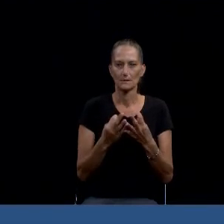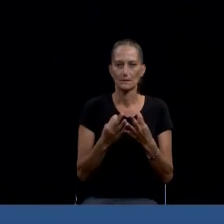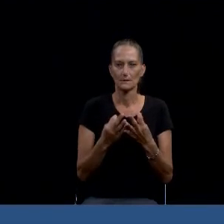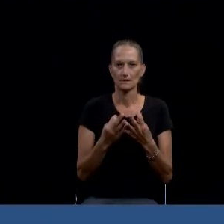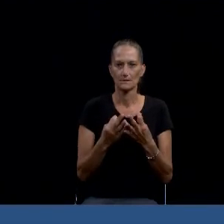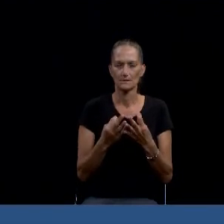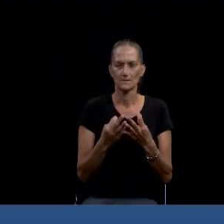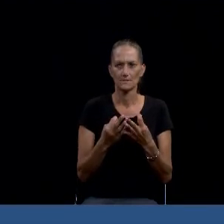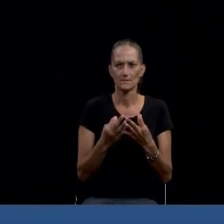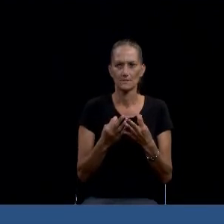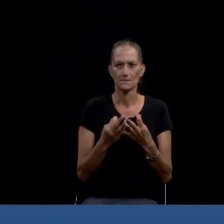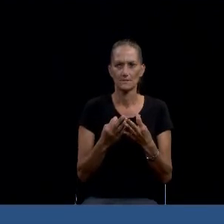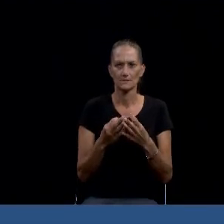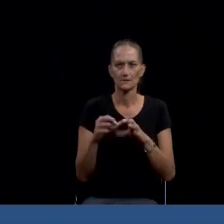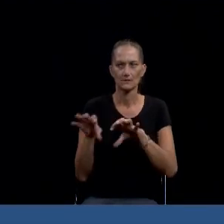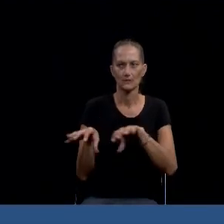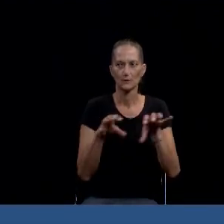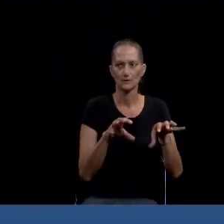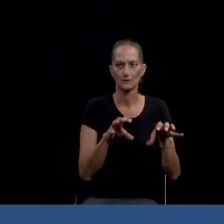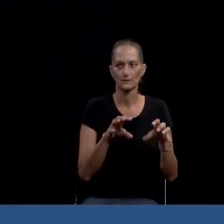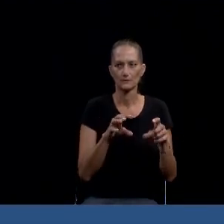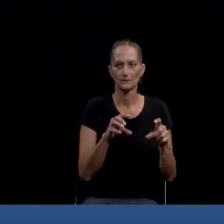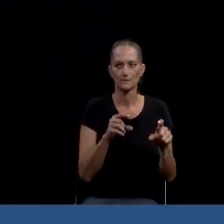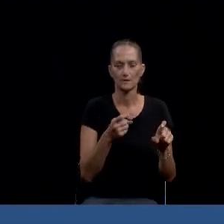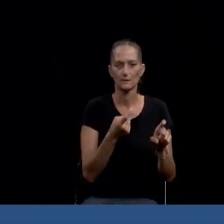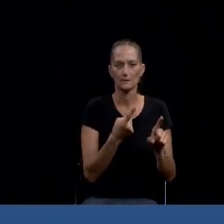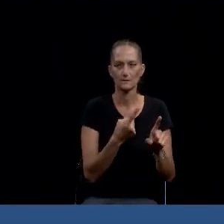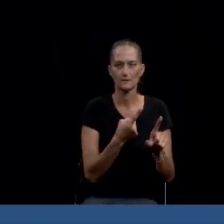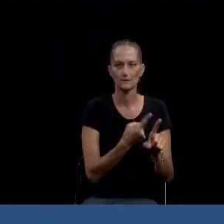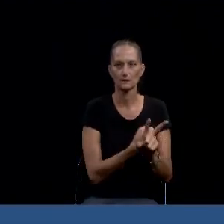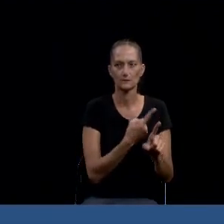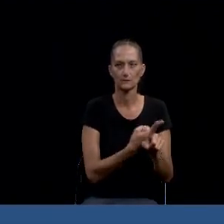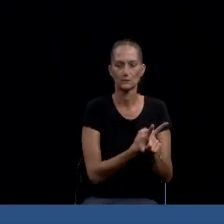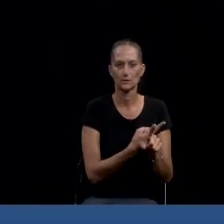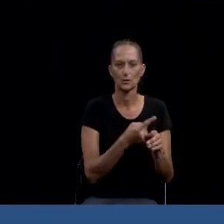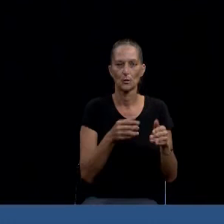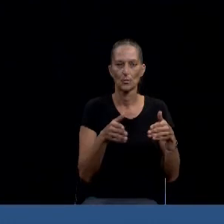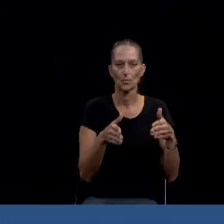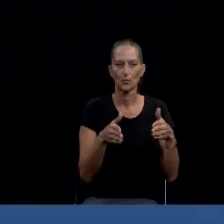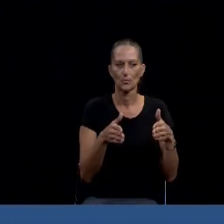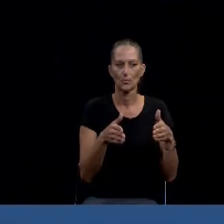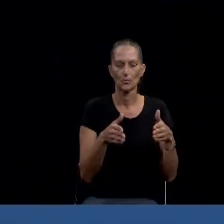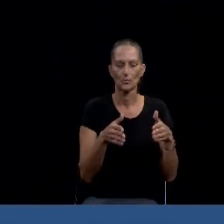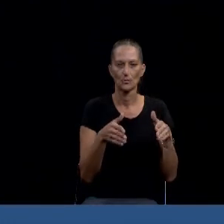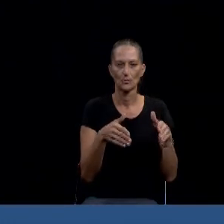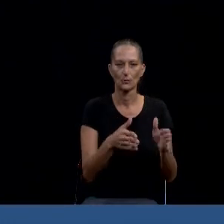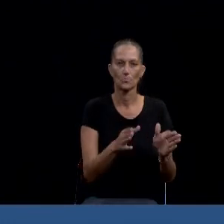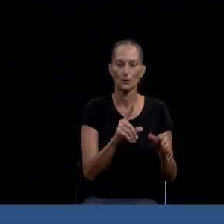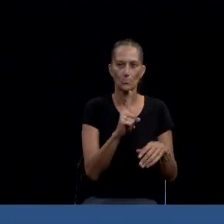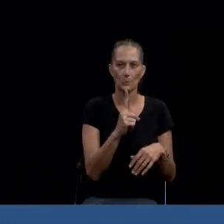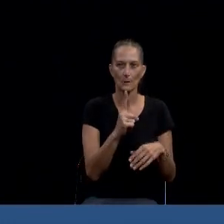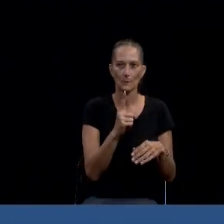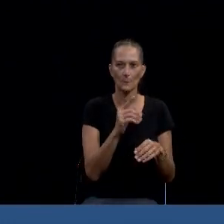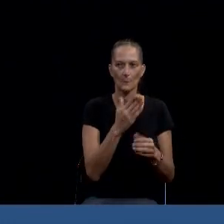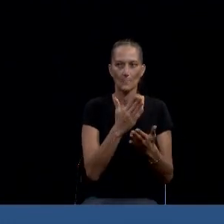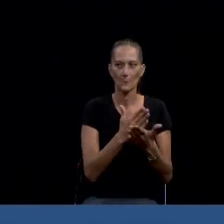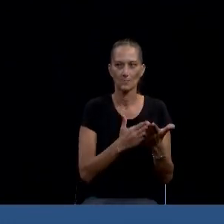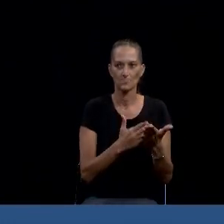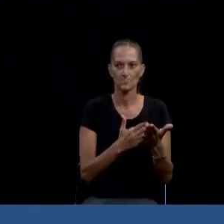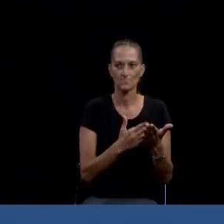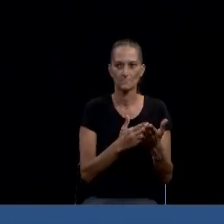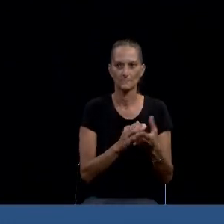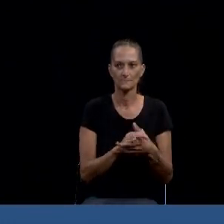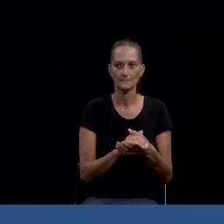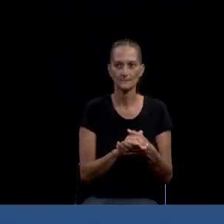in a 1-bedroom, but really should have 2 or 3 bedrooms. I have some families where